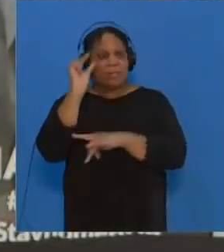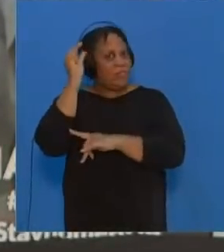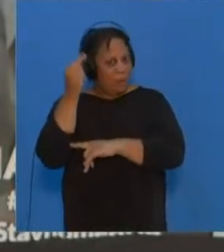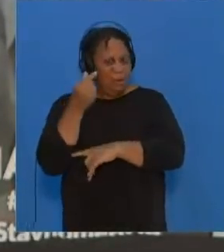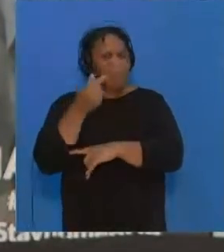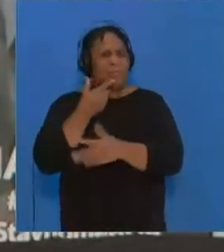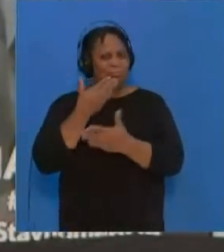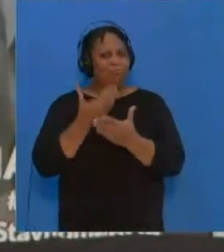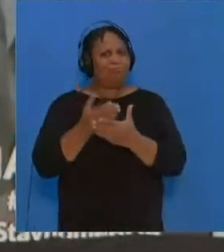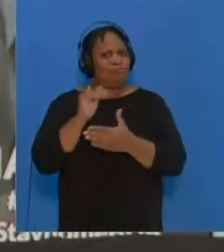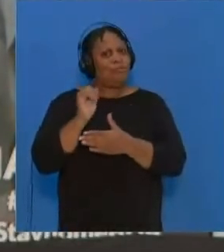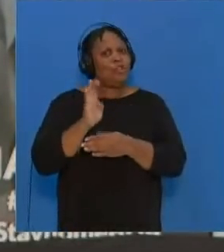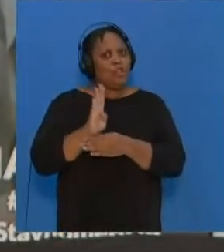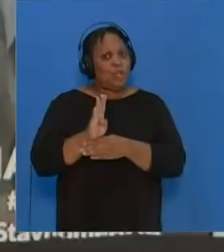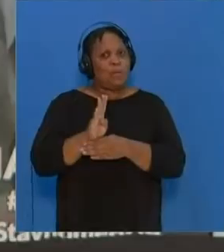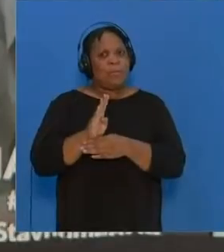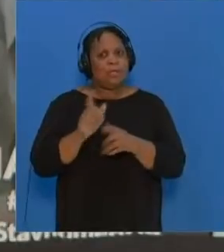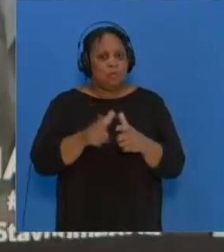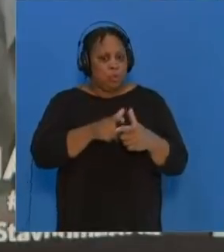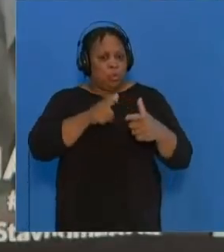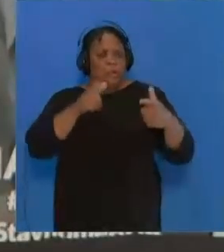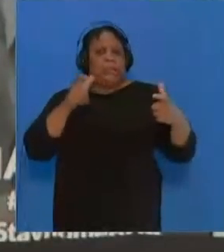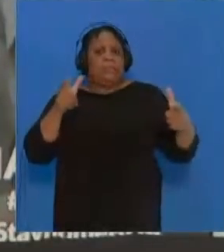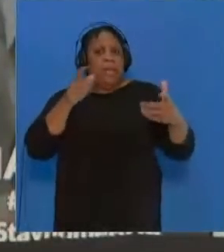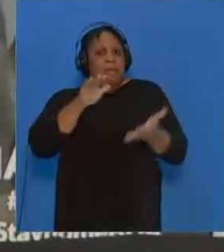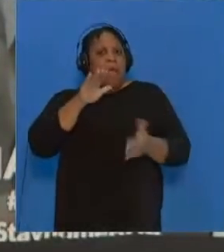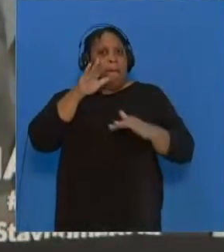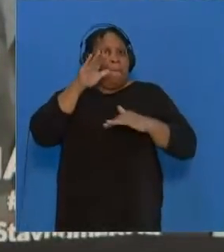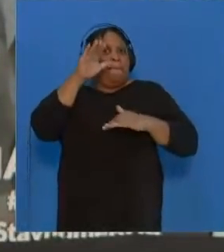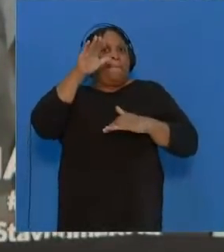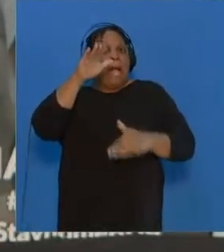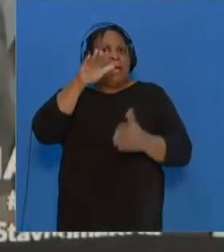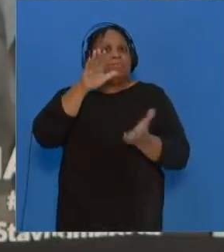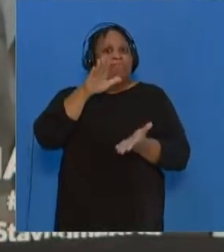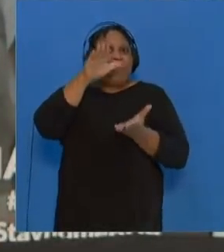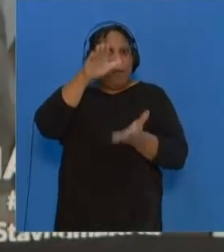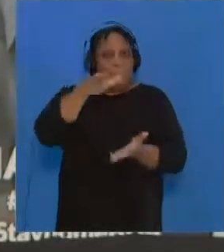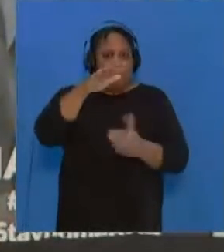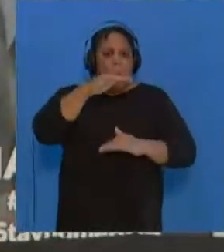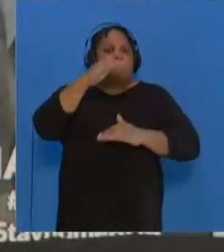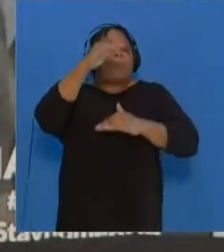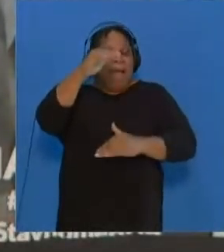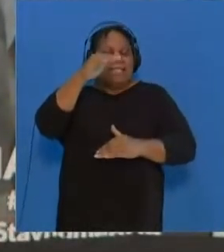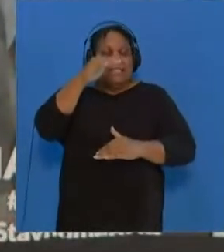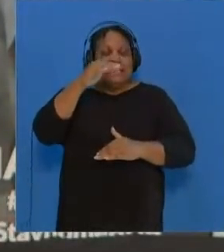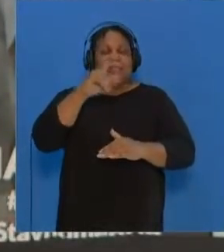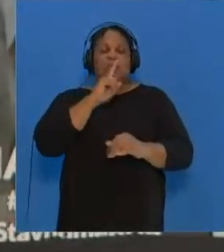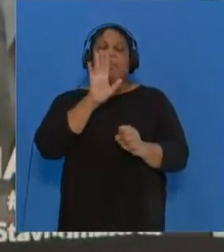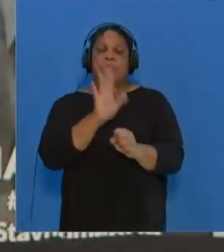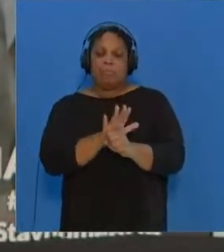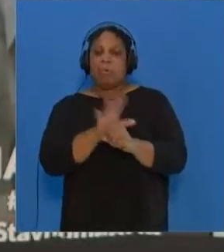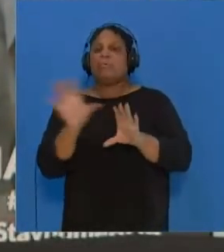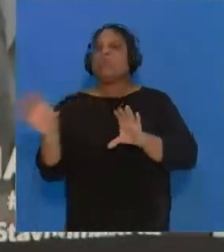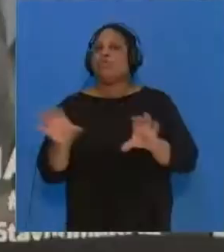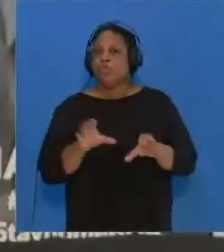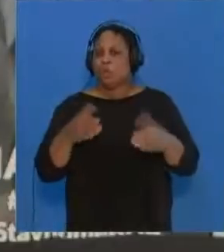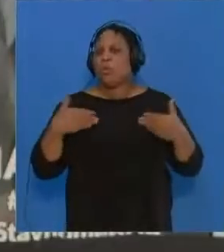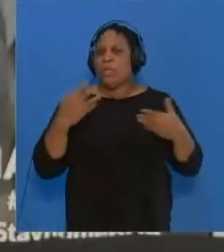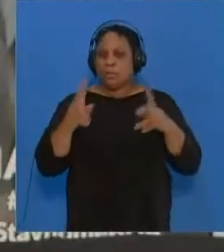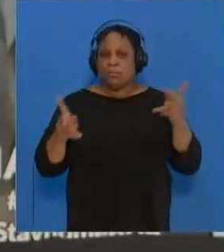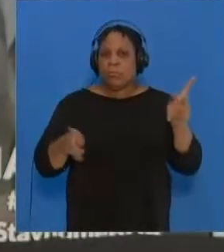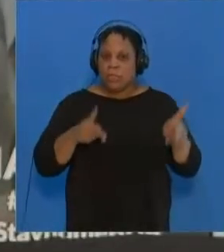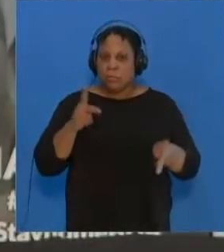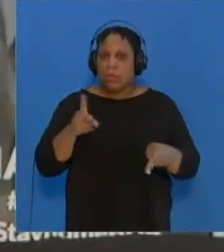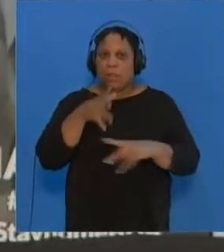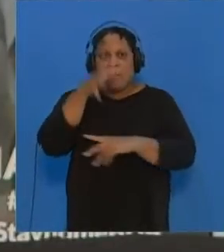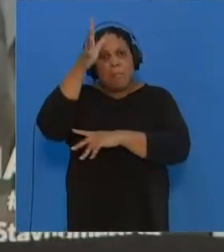job of making sure we expand that capacity. It's something that we pledged to do for the young people of this country and the